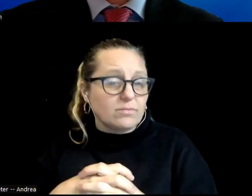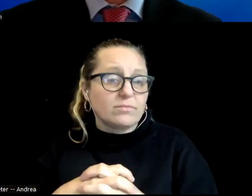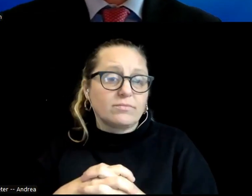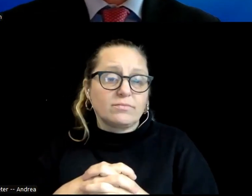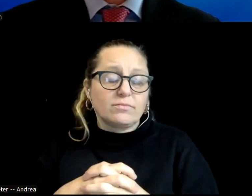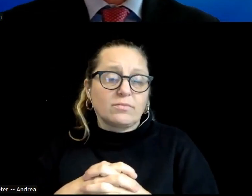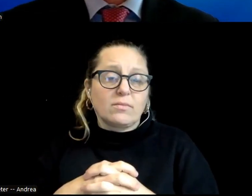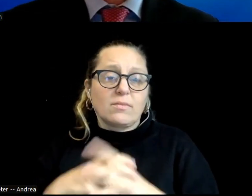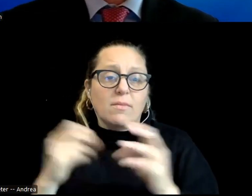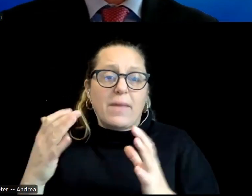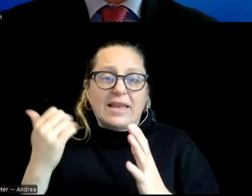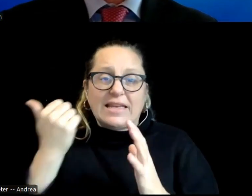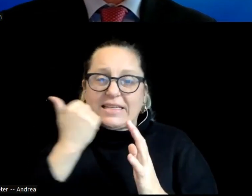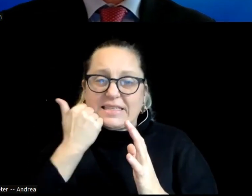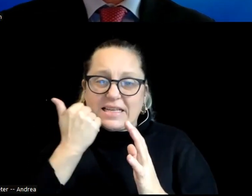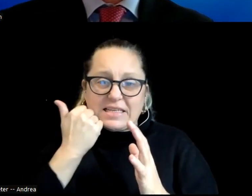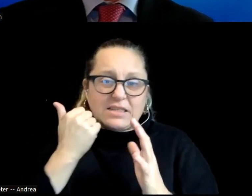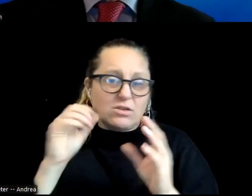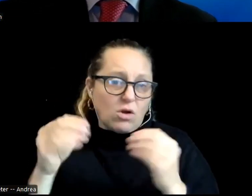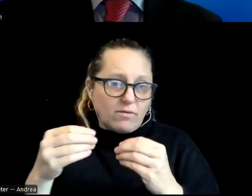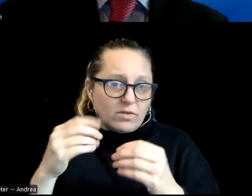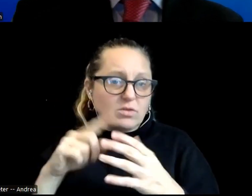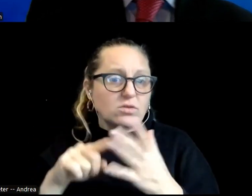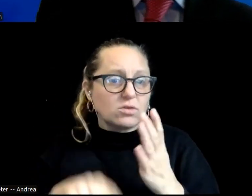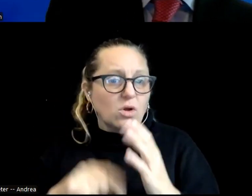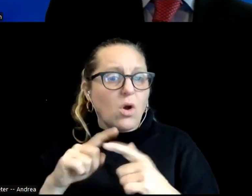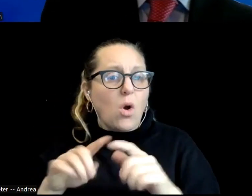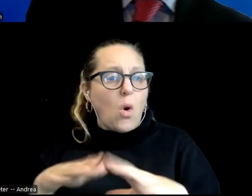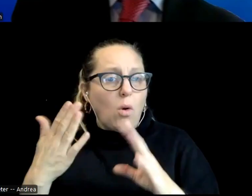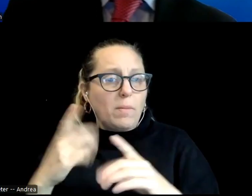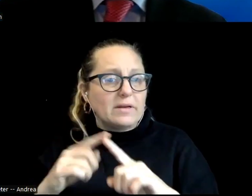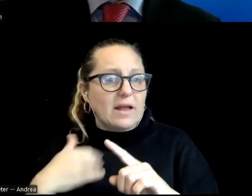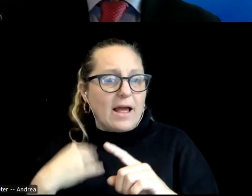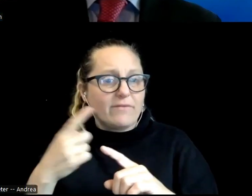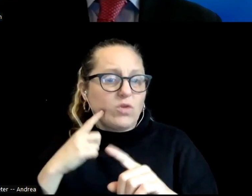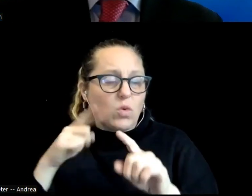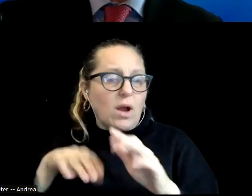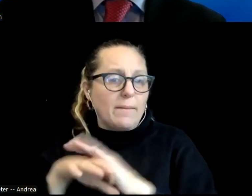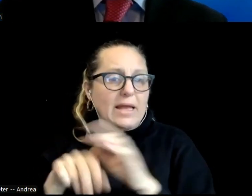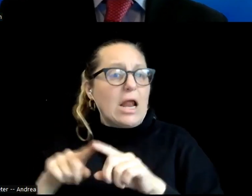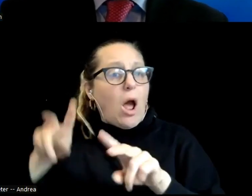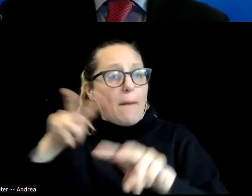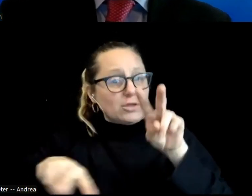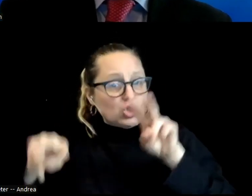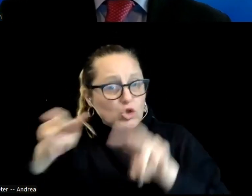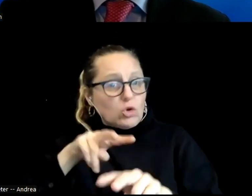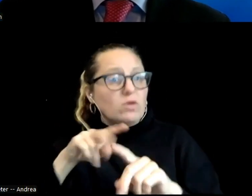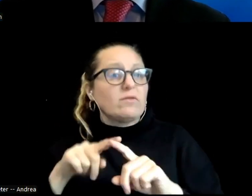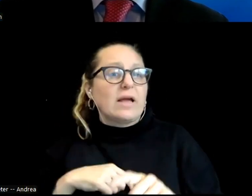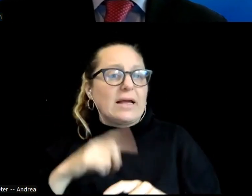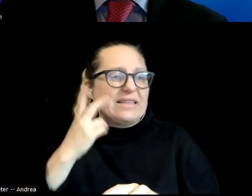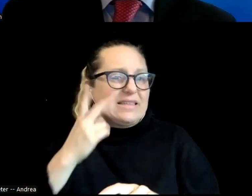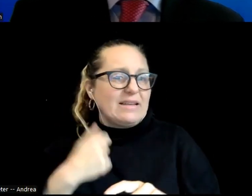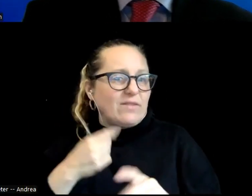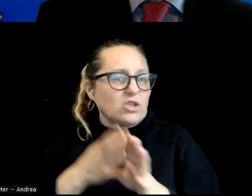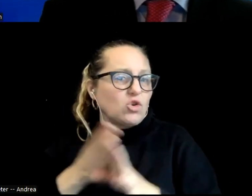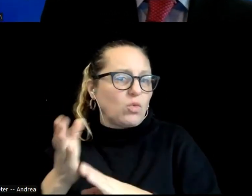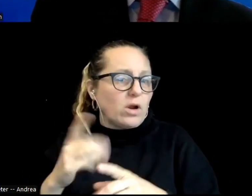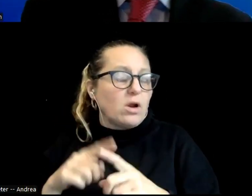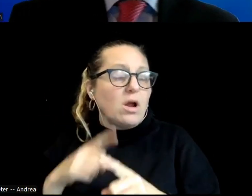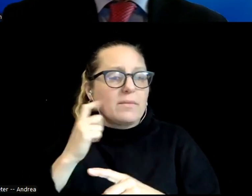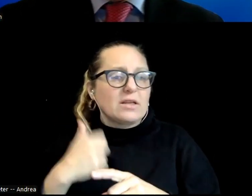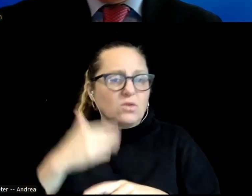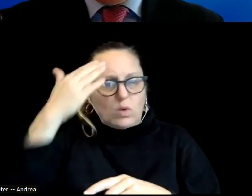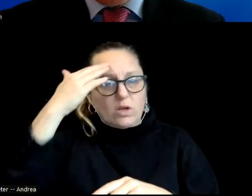of dental offices are open to having you come in and observe and see if it's a career, because we know